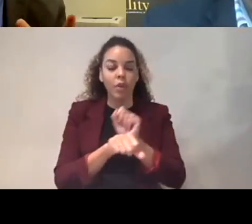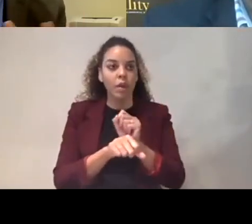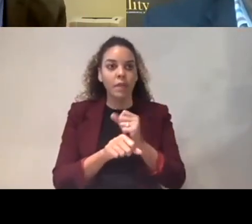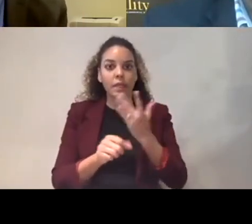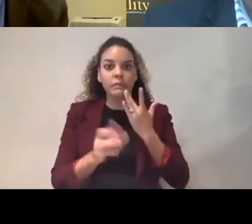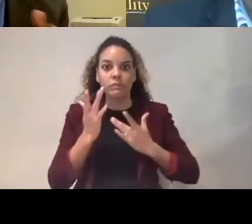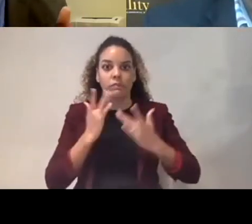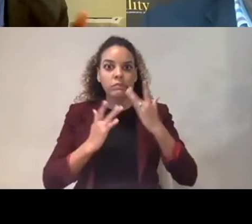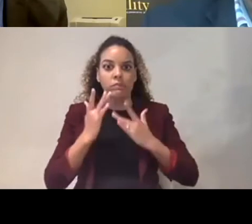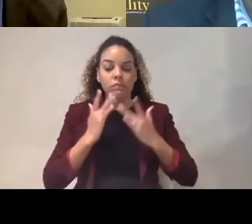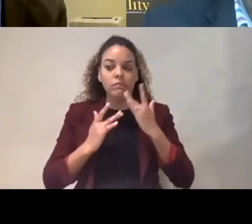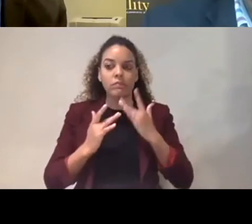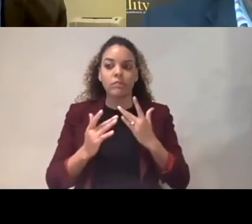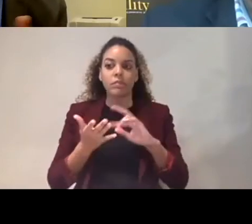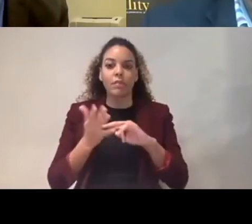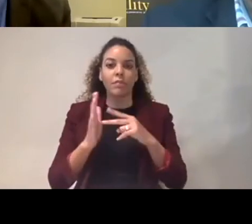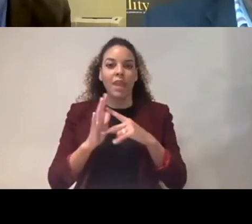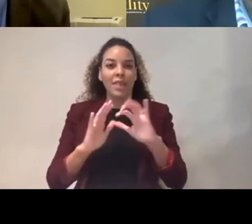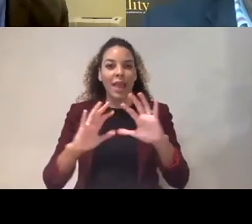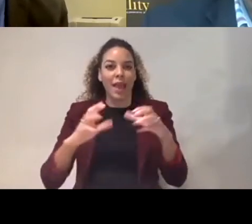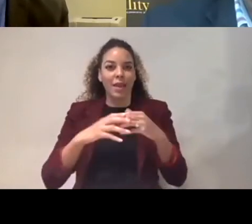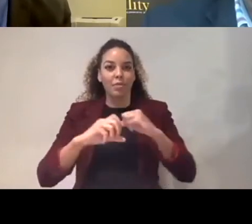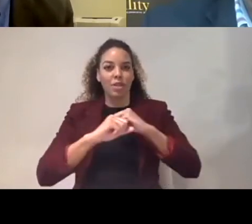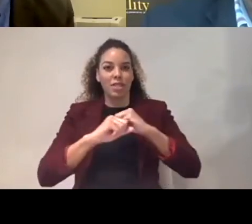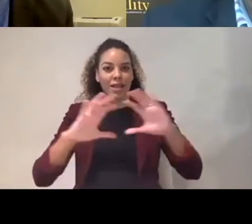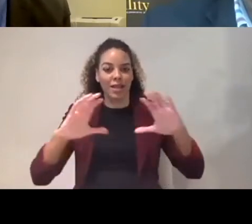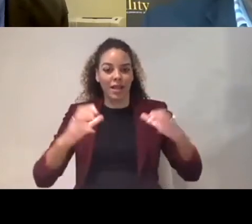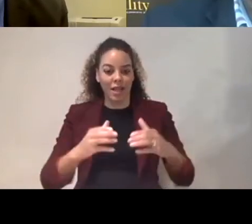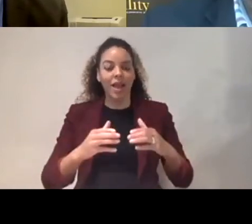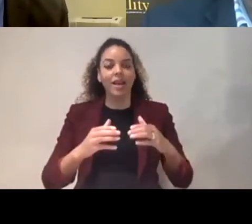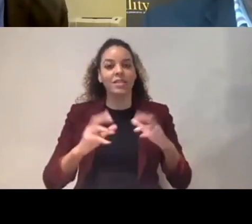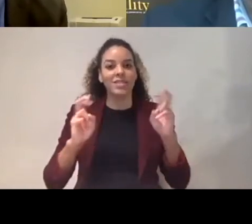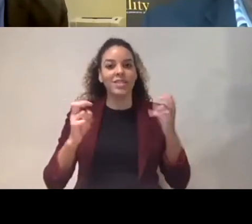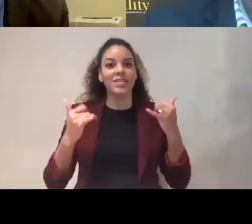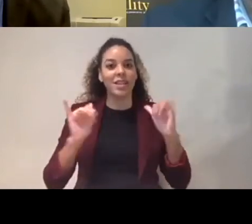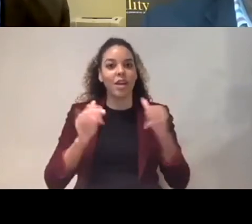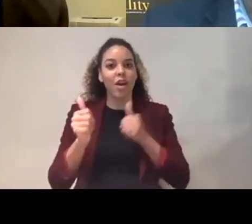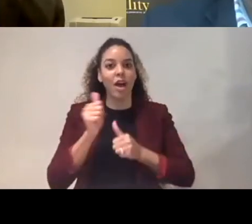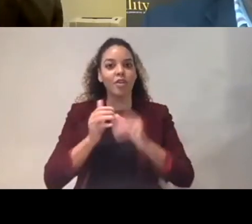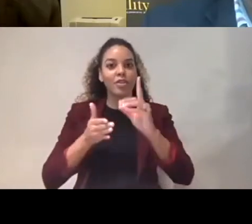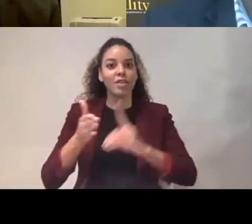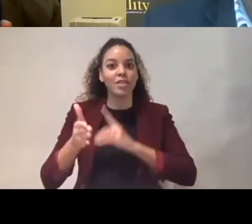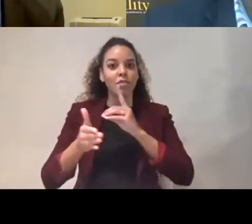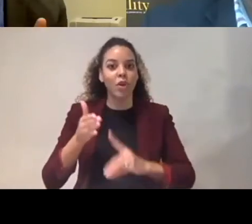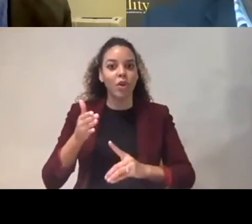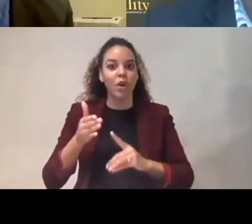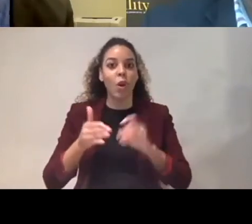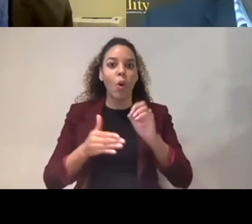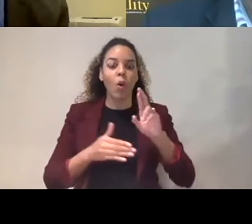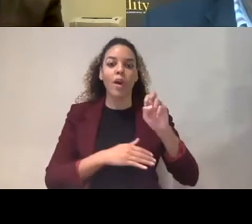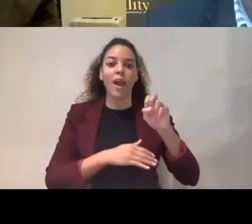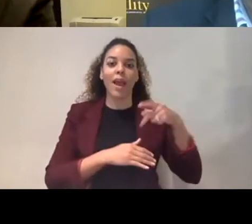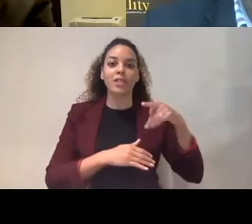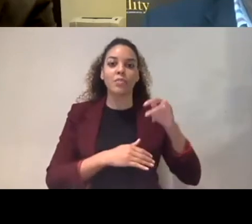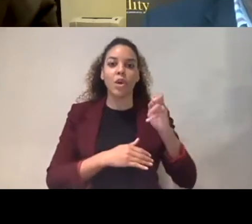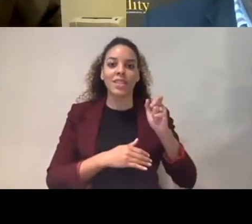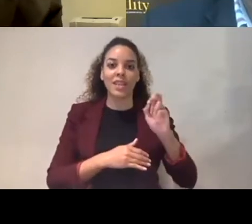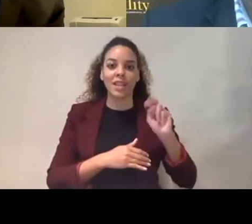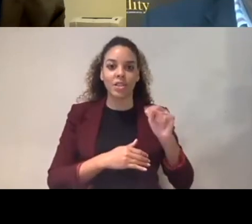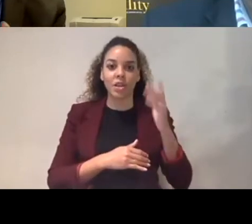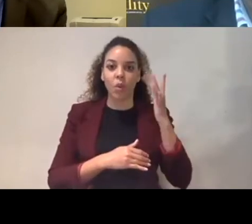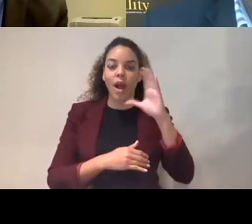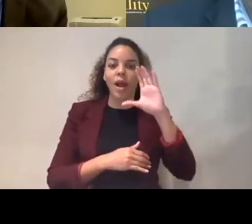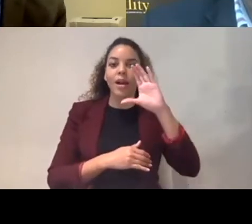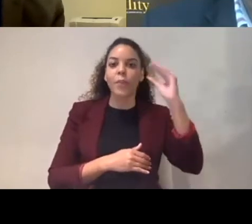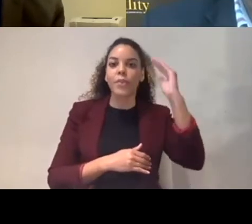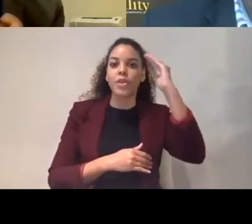that protected class subject to discrimination or exploitation because companies know that they may not move as easily